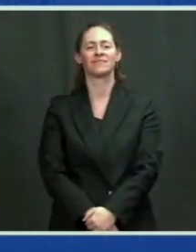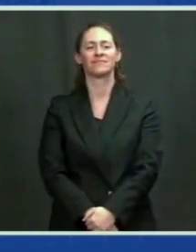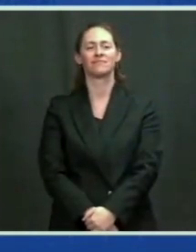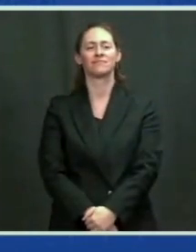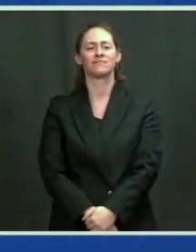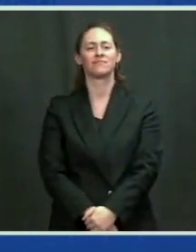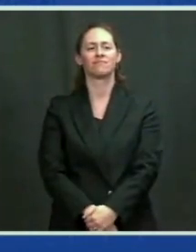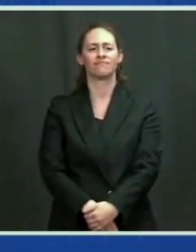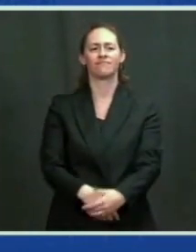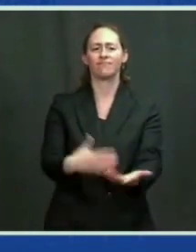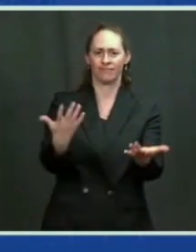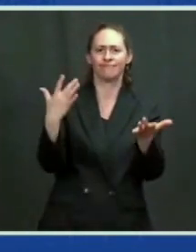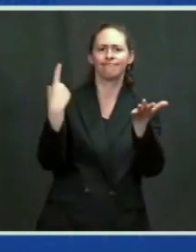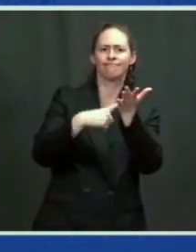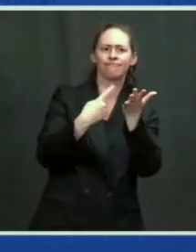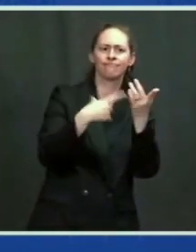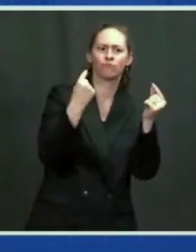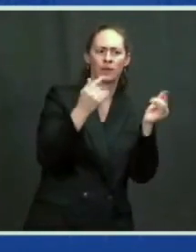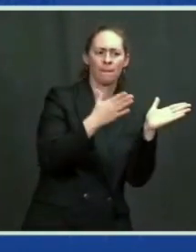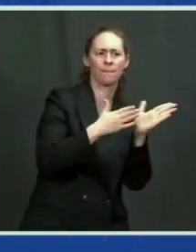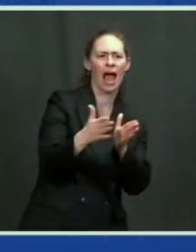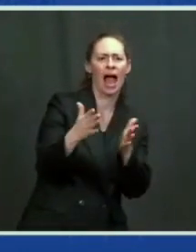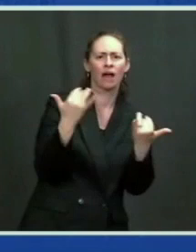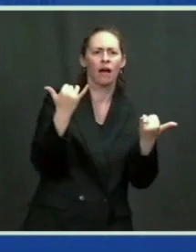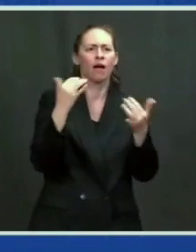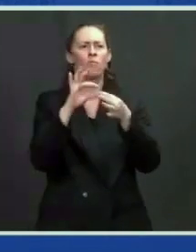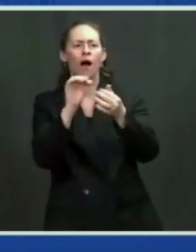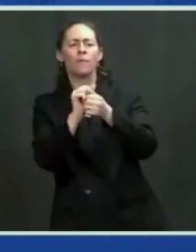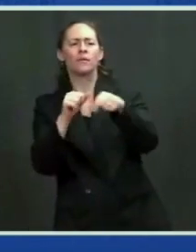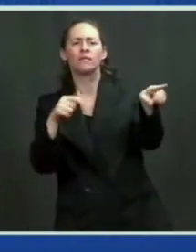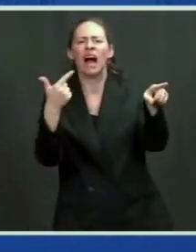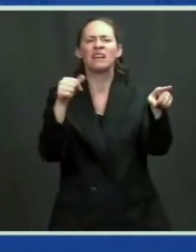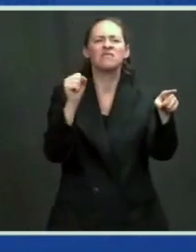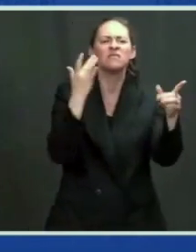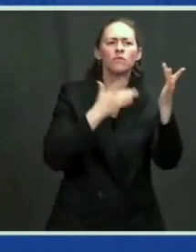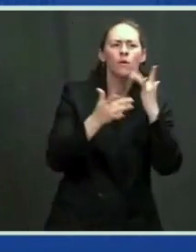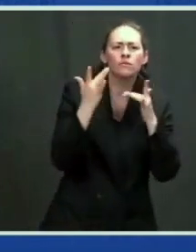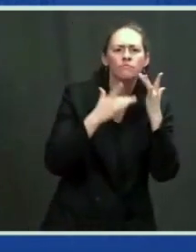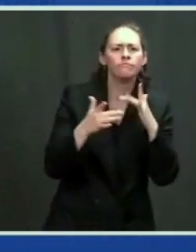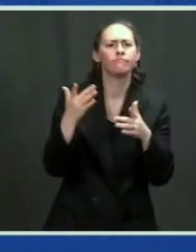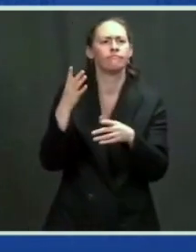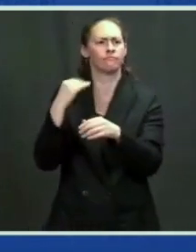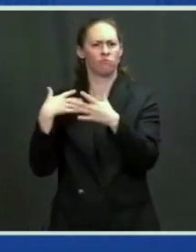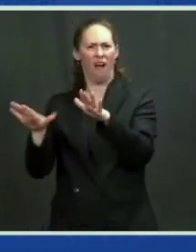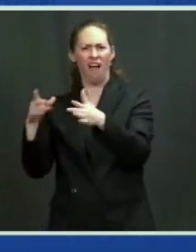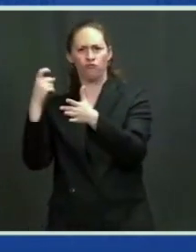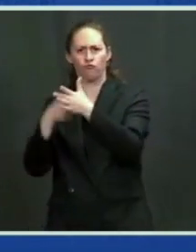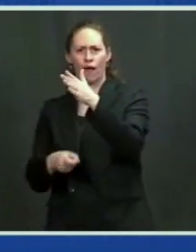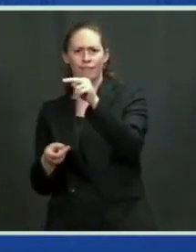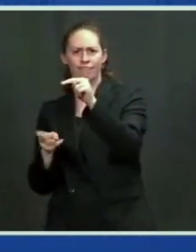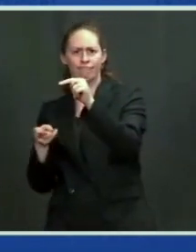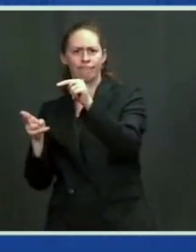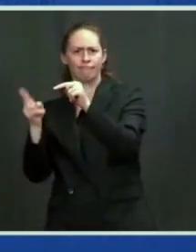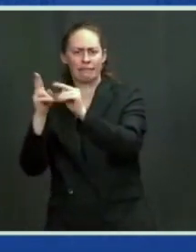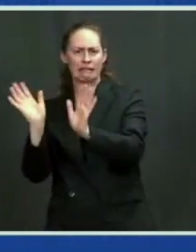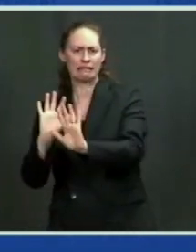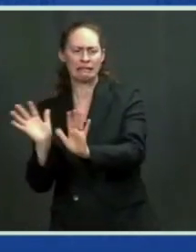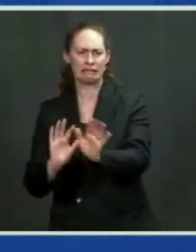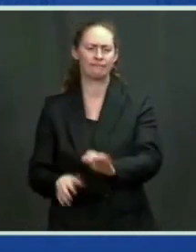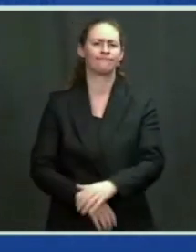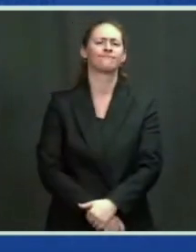shortages, and to protect you from price gouging, protect the American people from price gouging, all those along the line.